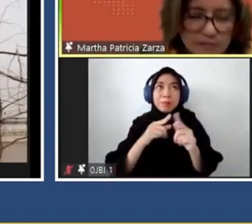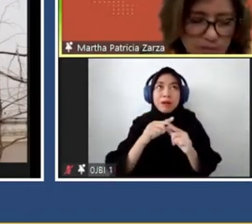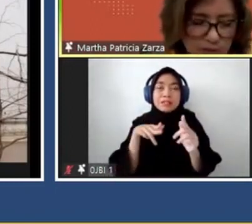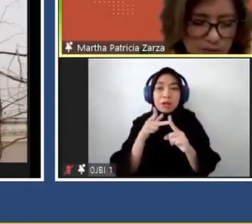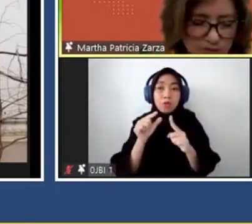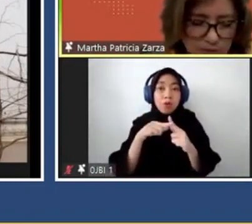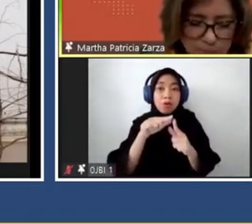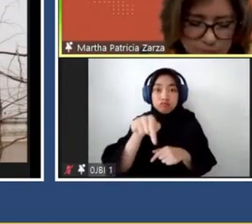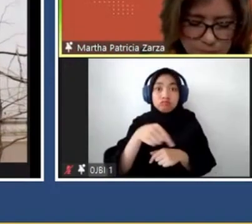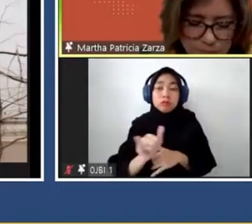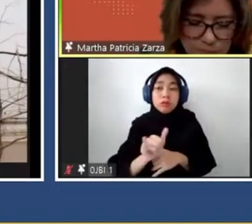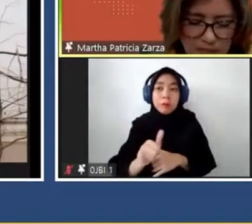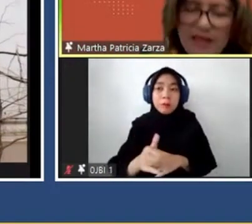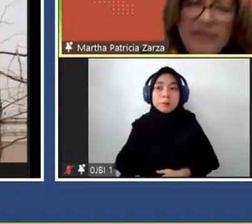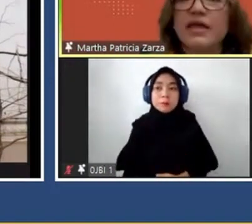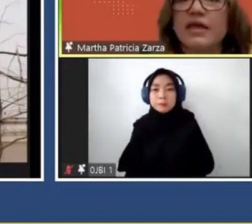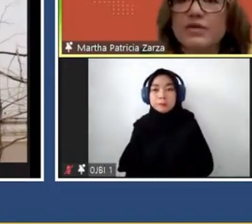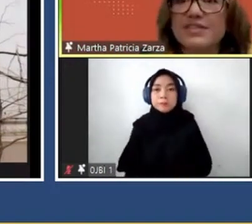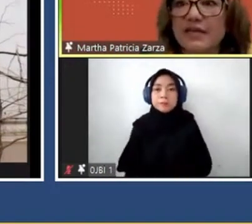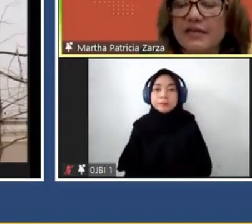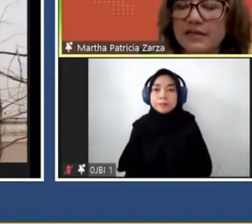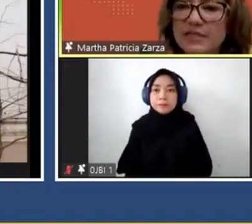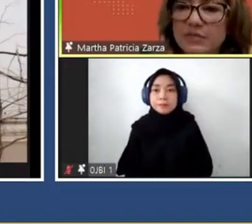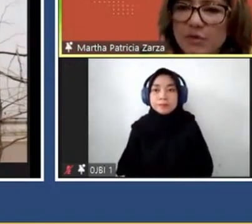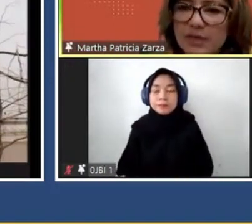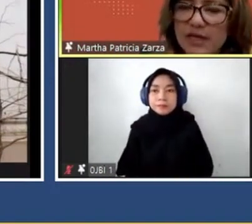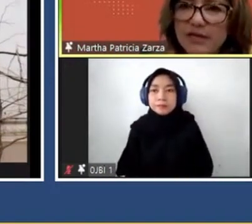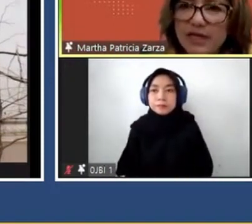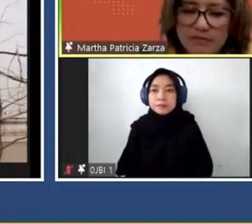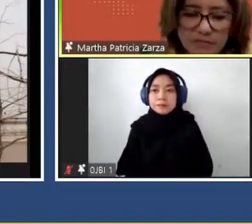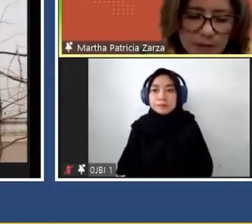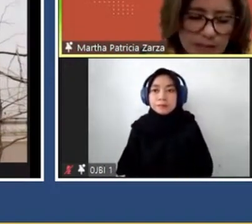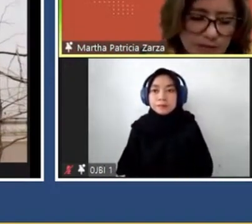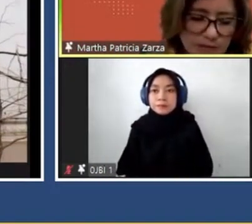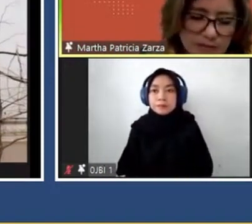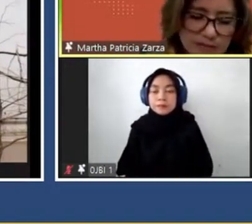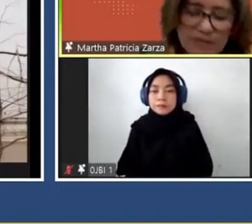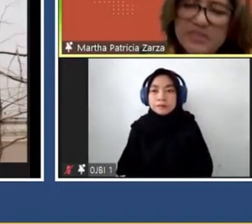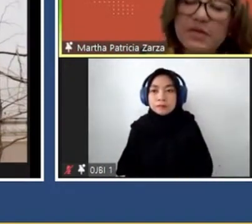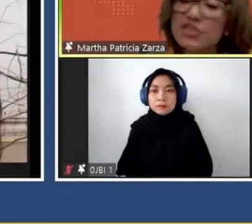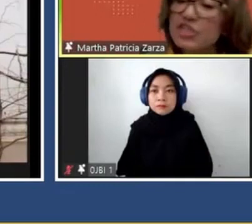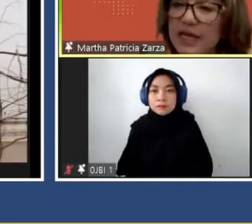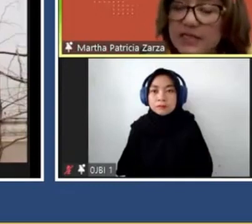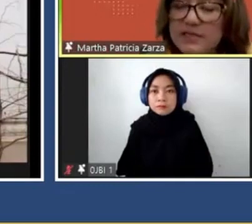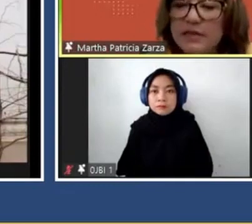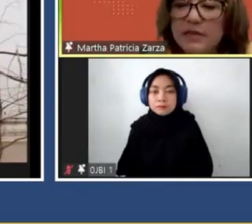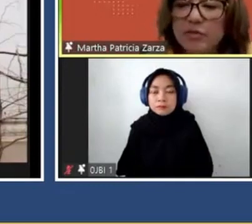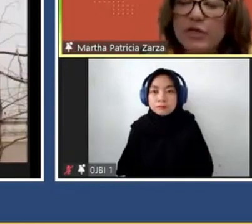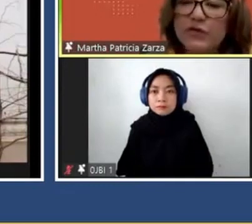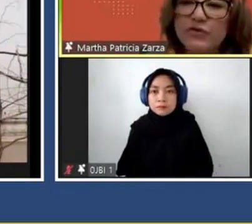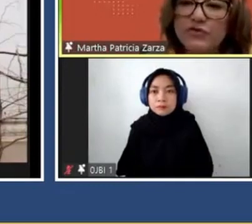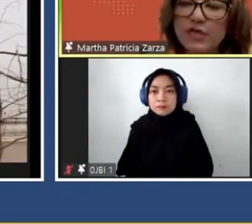women that we interview. We say that these women are like 3 times